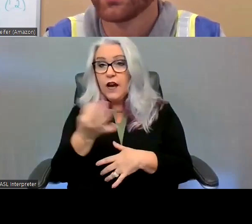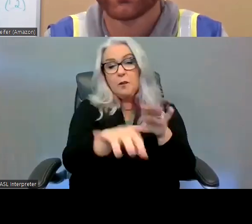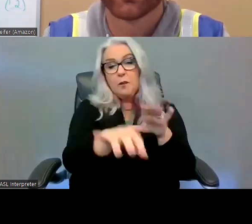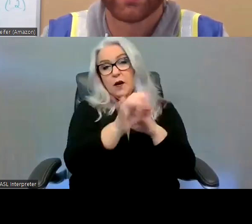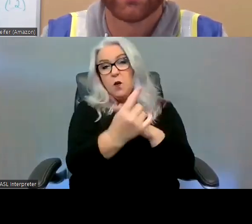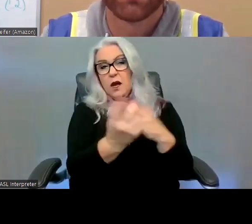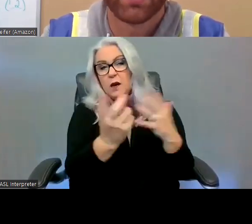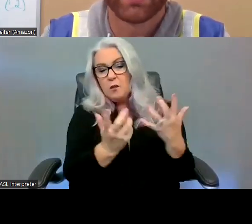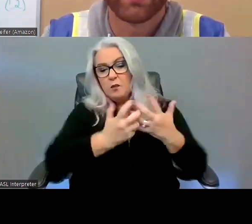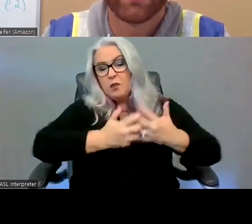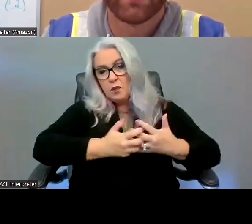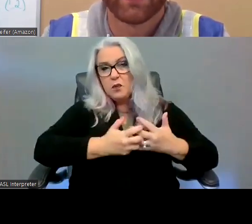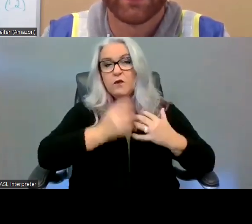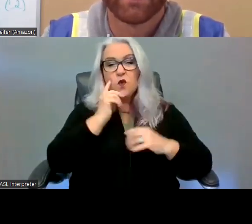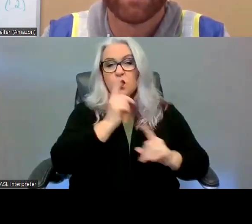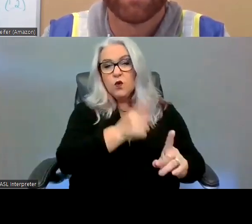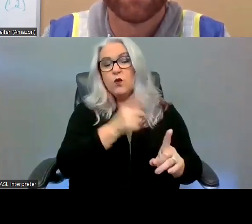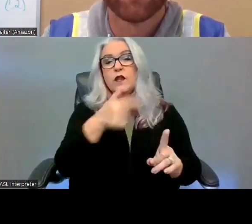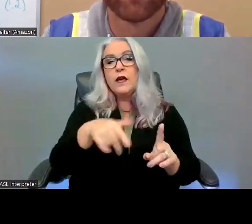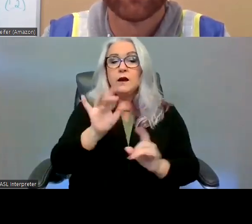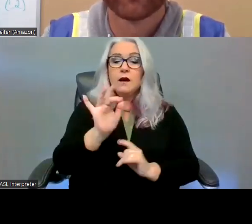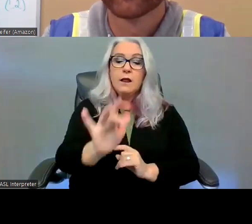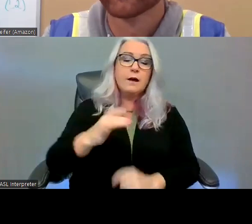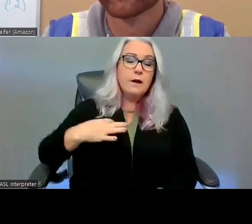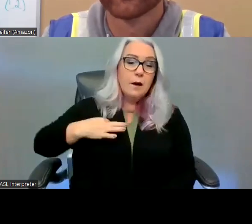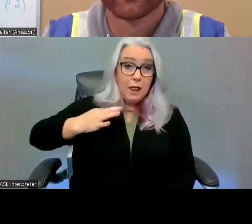location. You'll click on the apply.